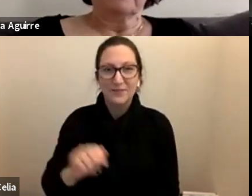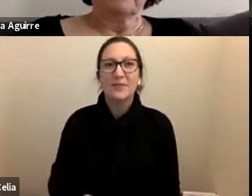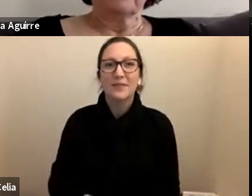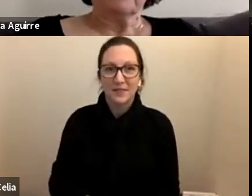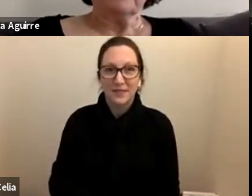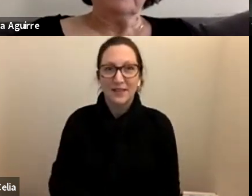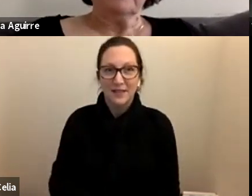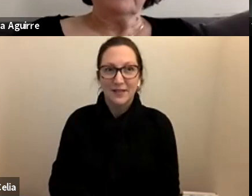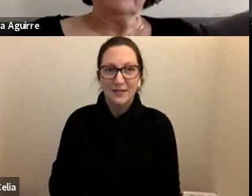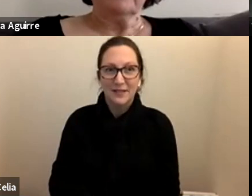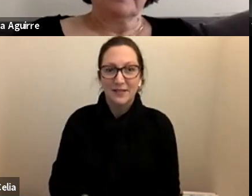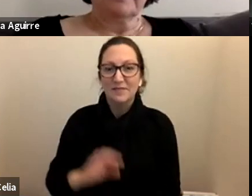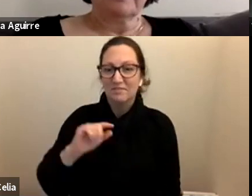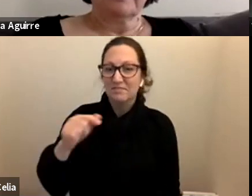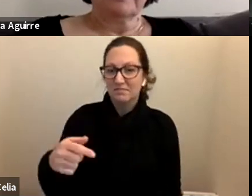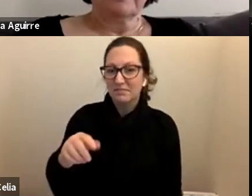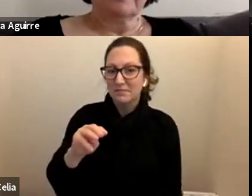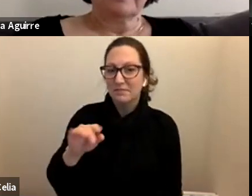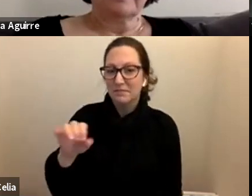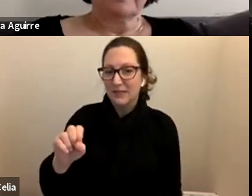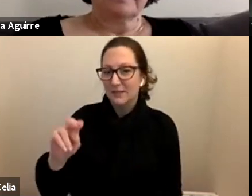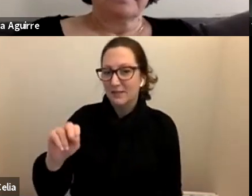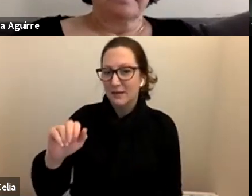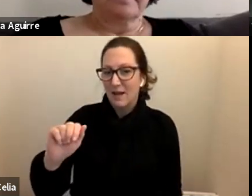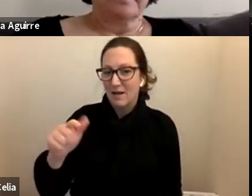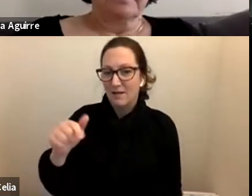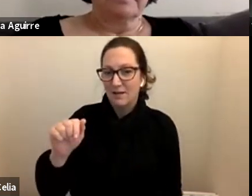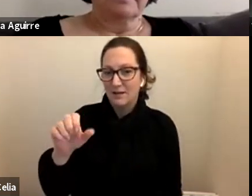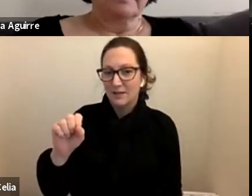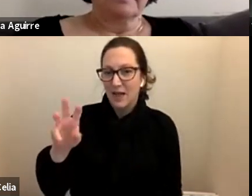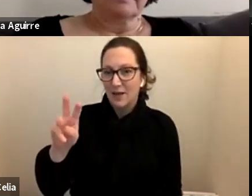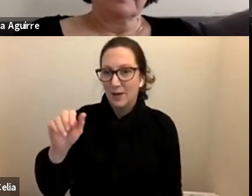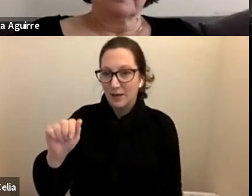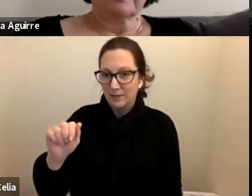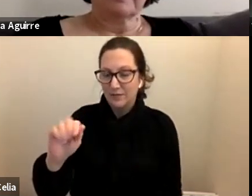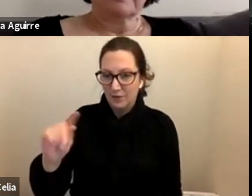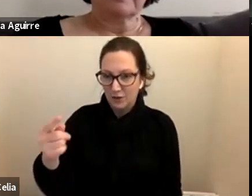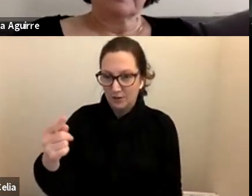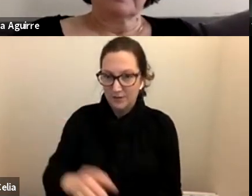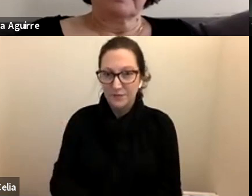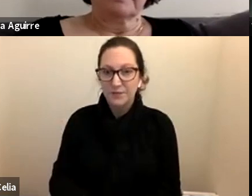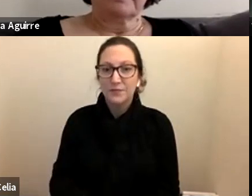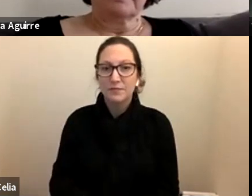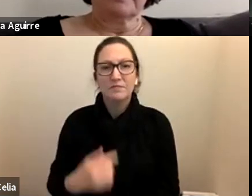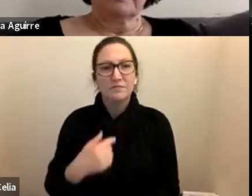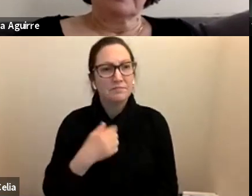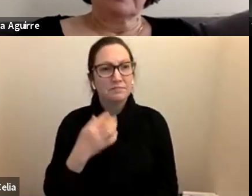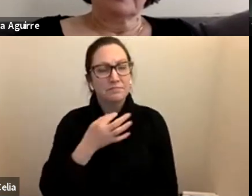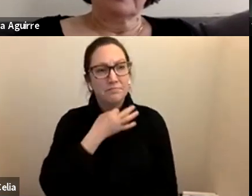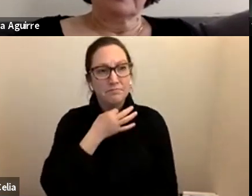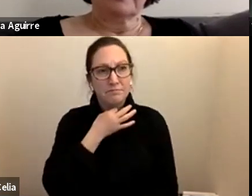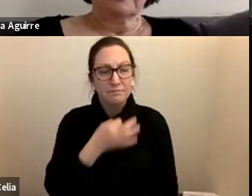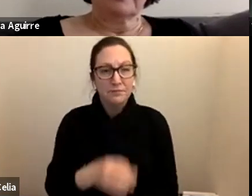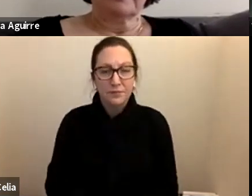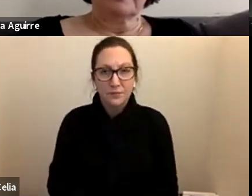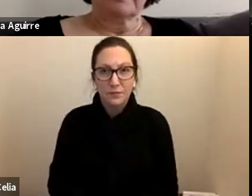iPad. I'll let Ms. Nagasawa go and then I'll go. Thank you. Thank you. I'm wondering if it's, so